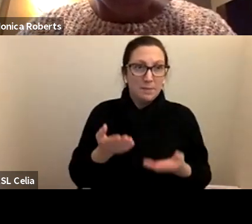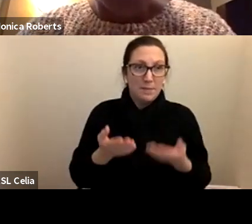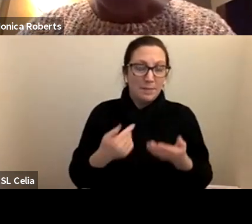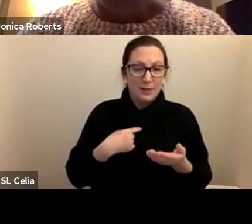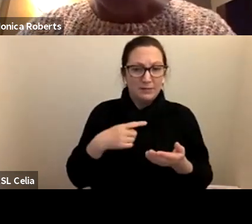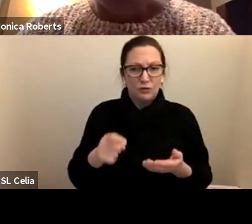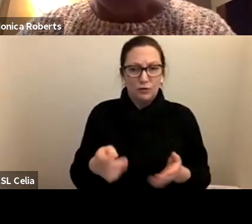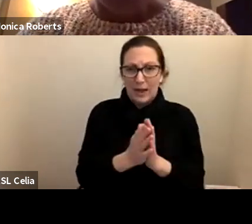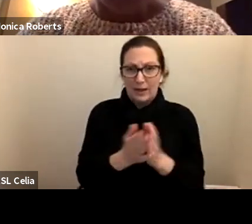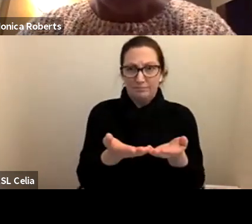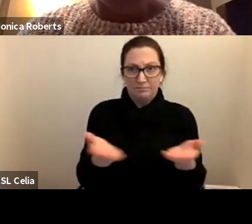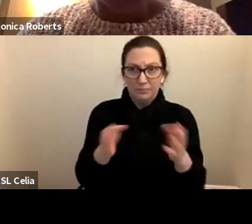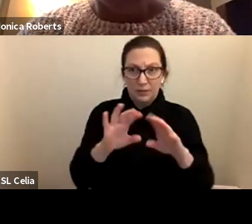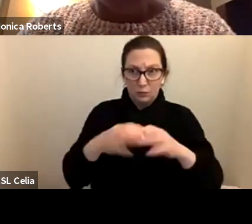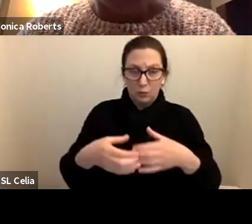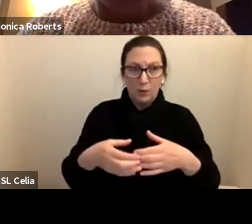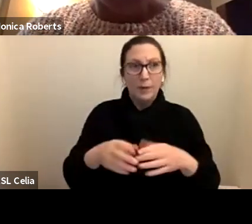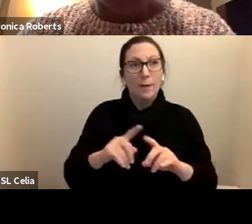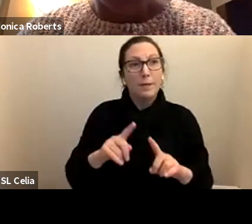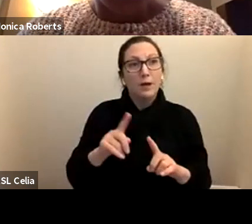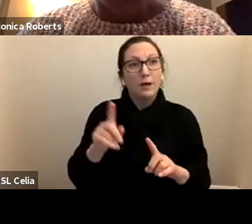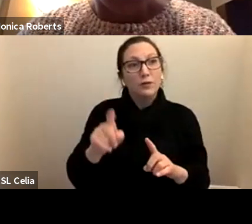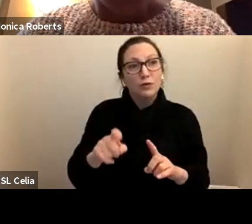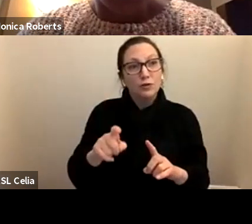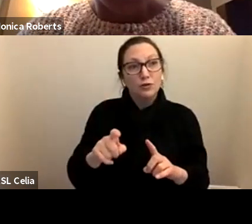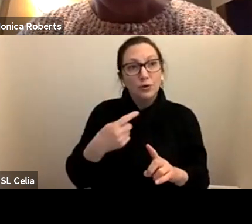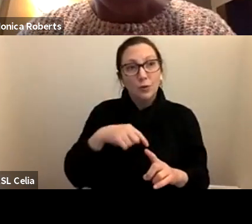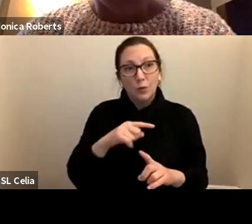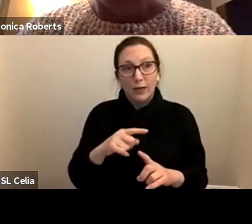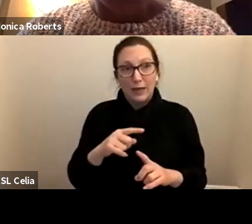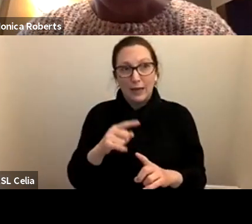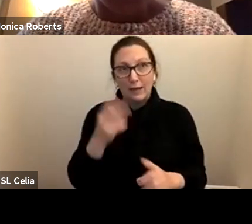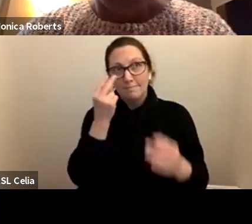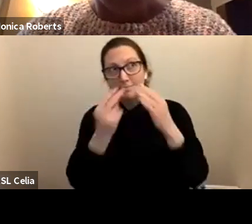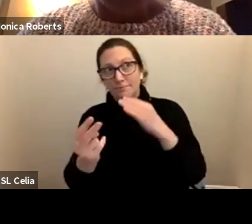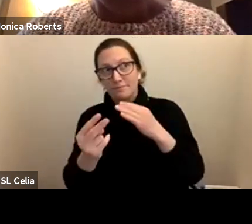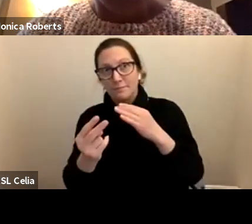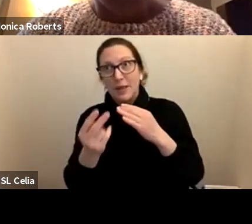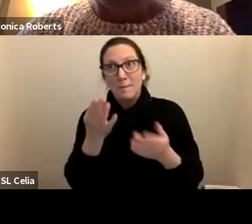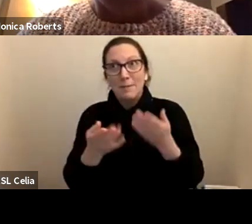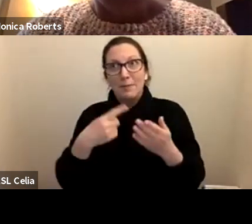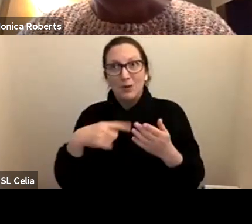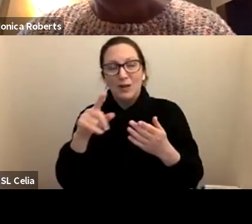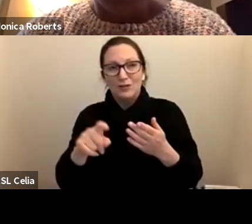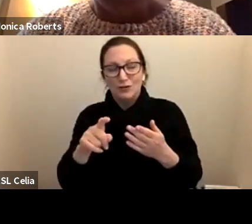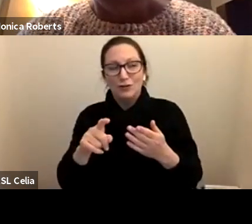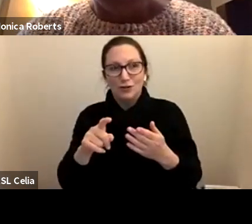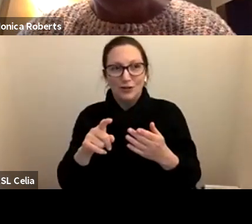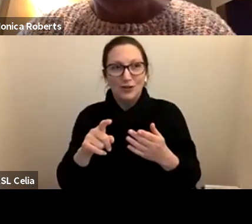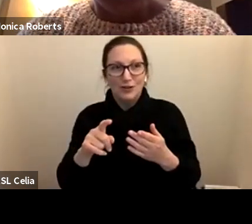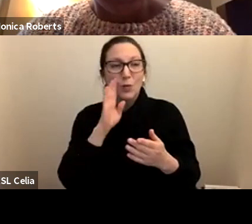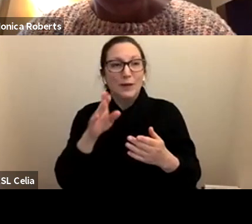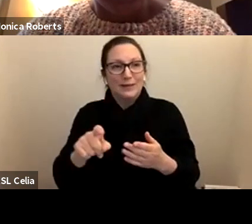but should we anticipate requesting similar data of the acceptance group in addition to